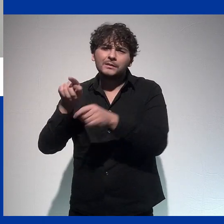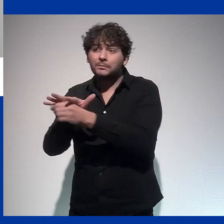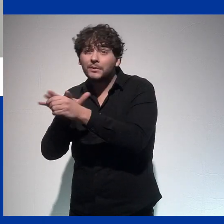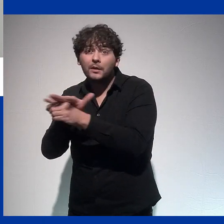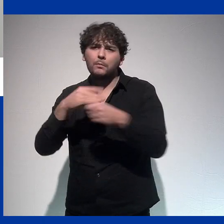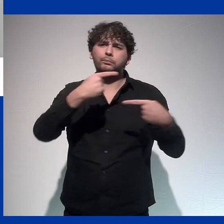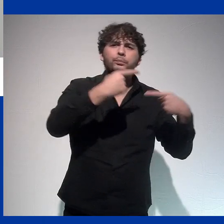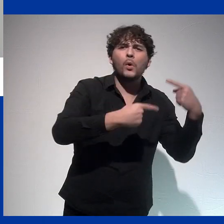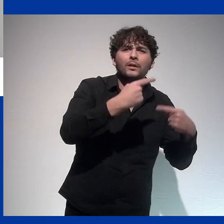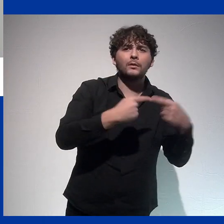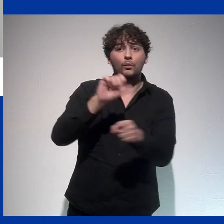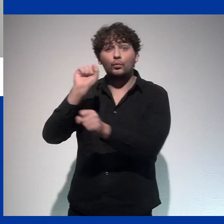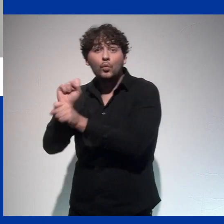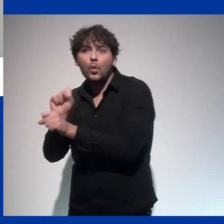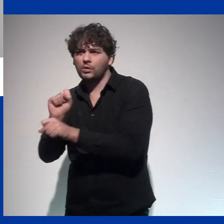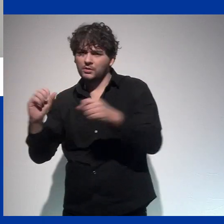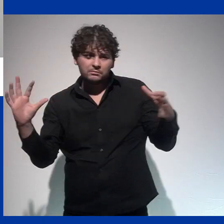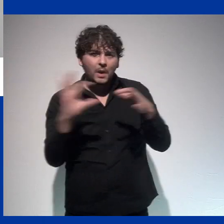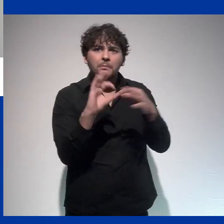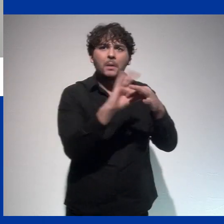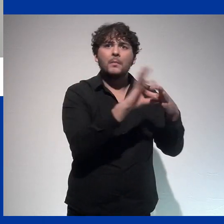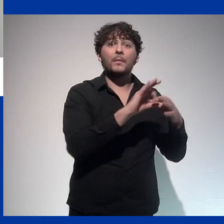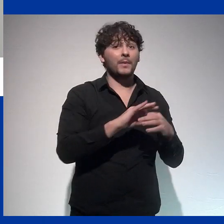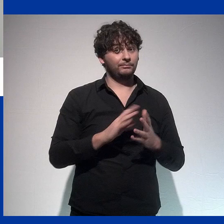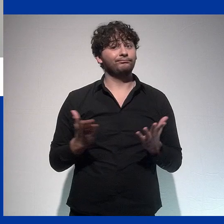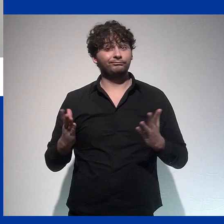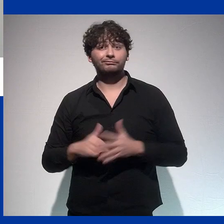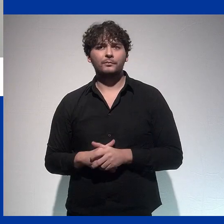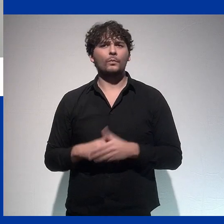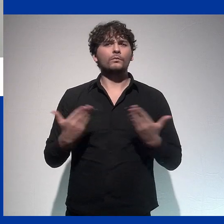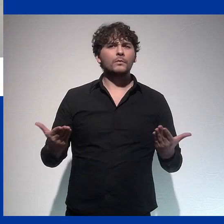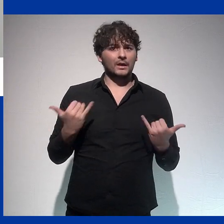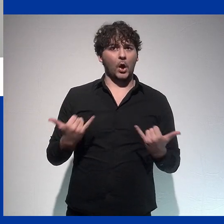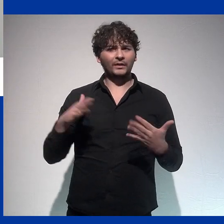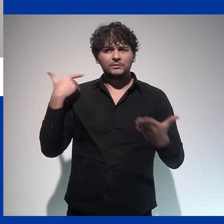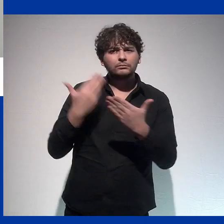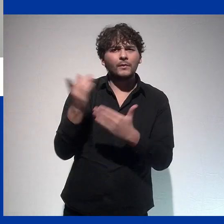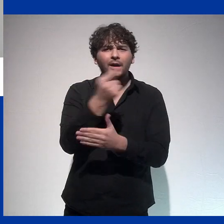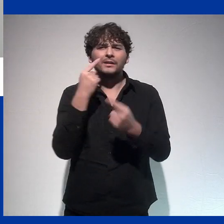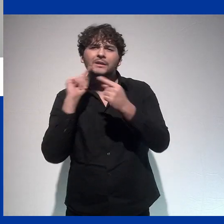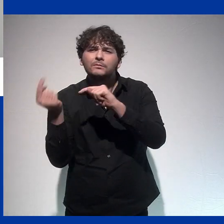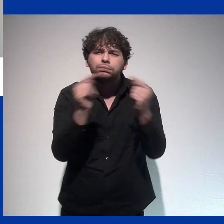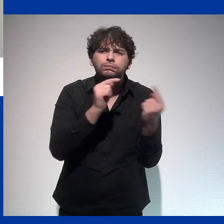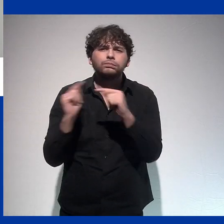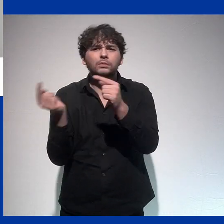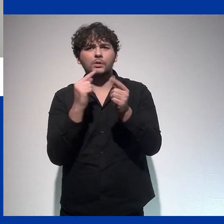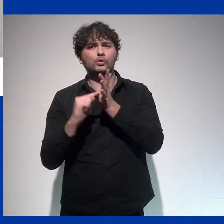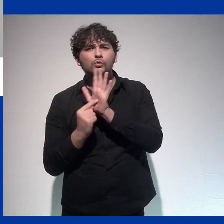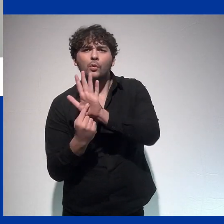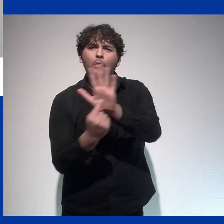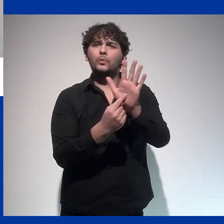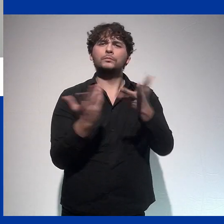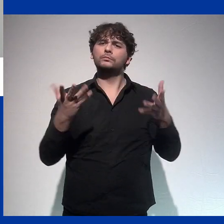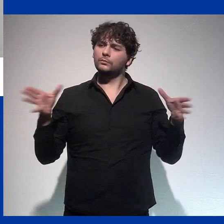cooperation between all actors involved in the development of youth work at local, national and international level. Like the parts of a